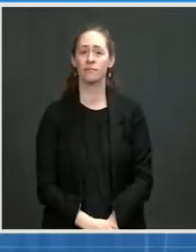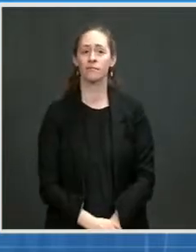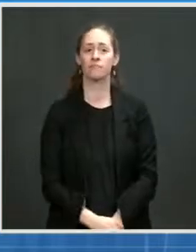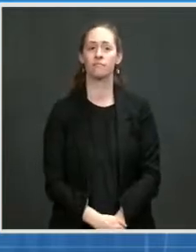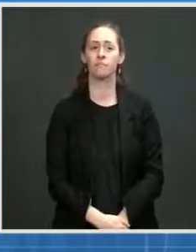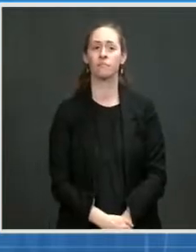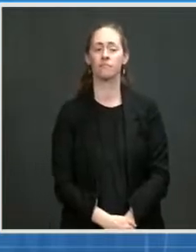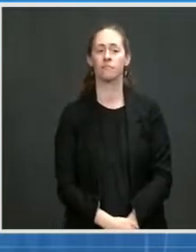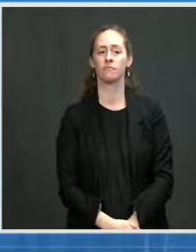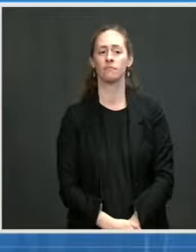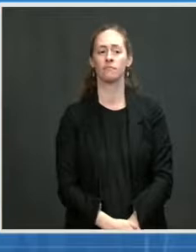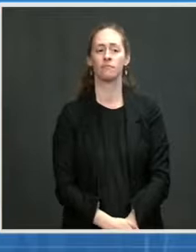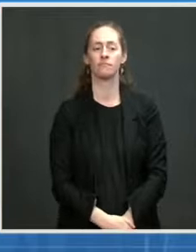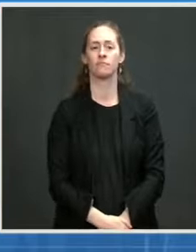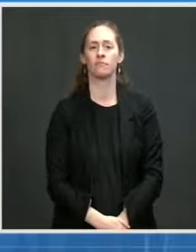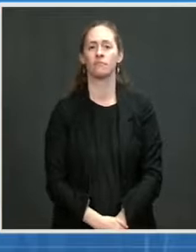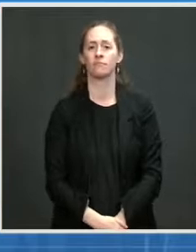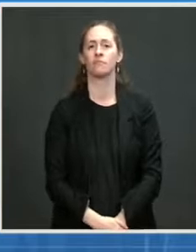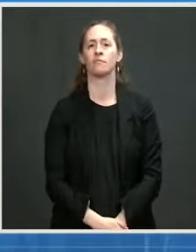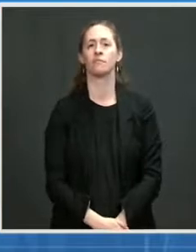So we have seen